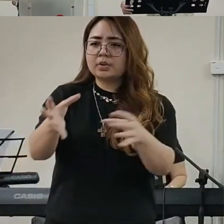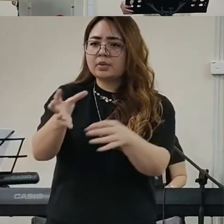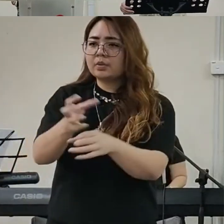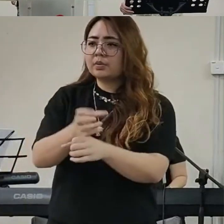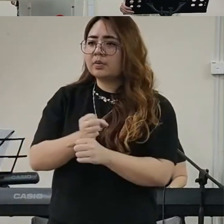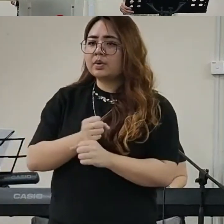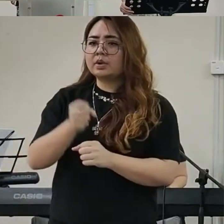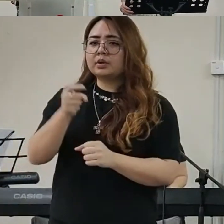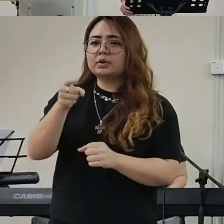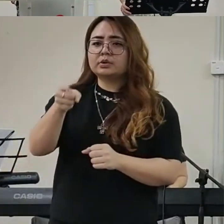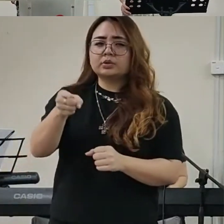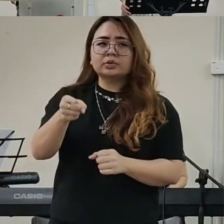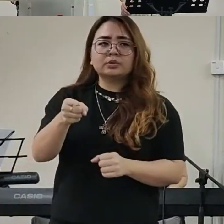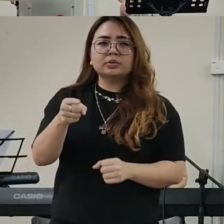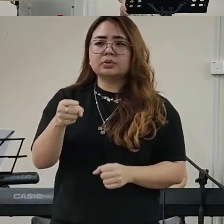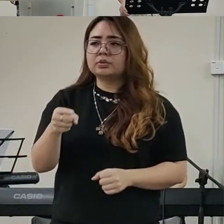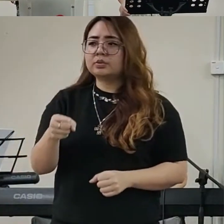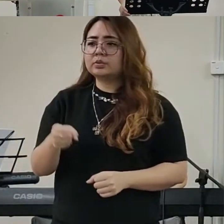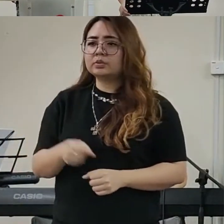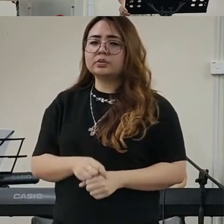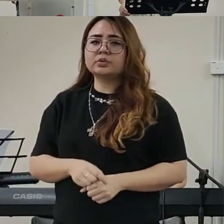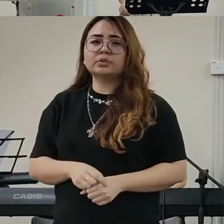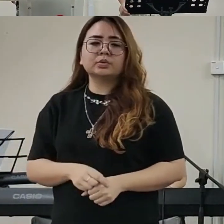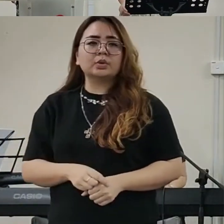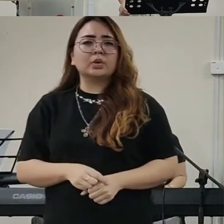around. Satellite church, look around.